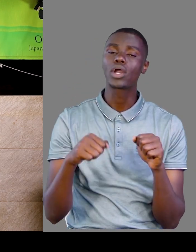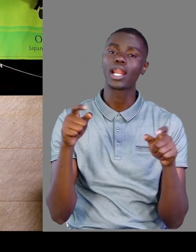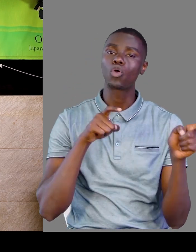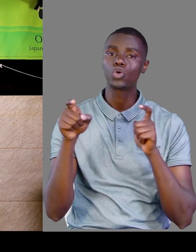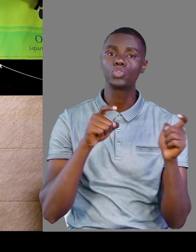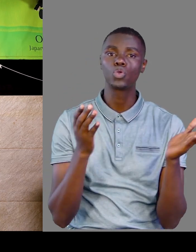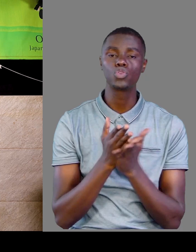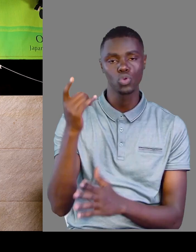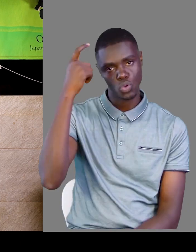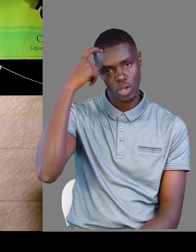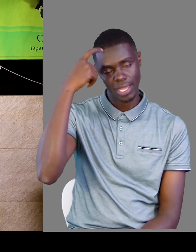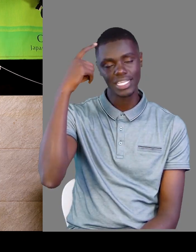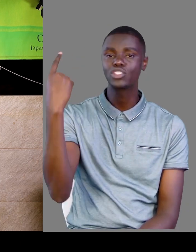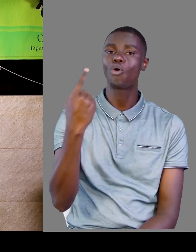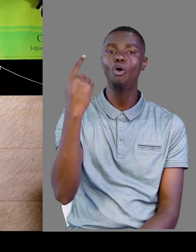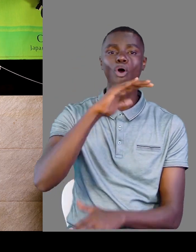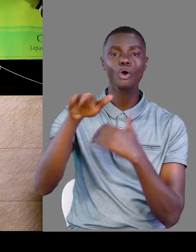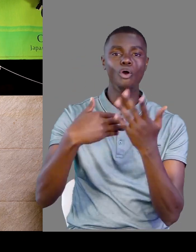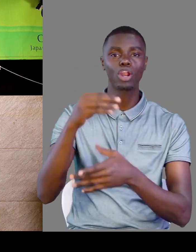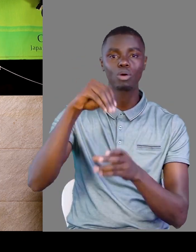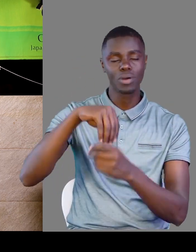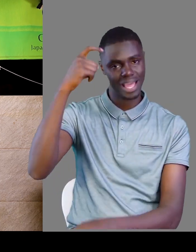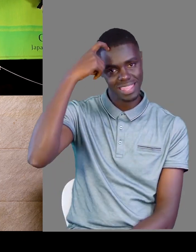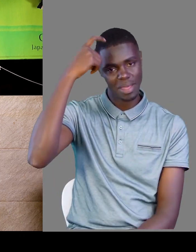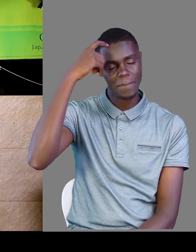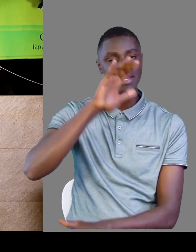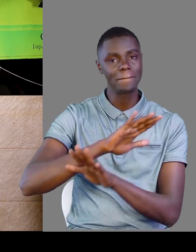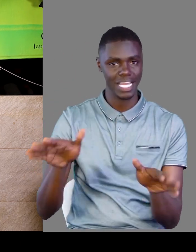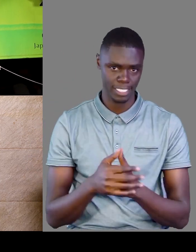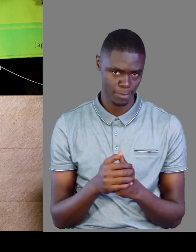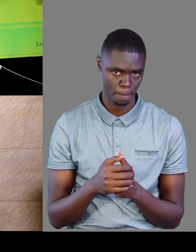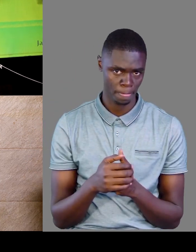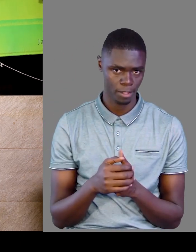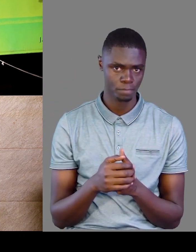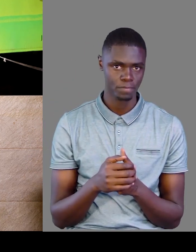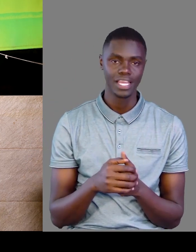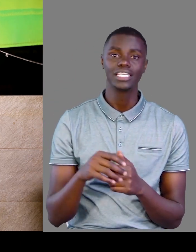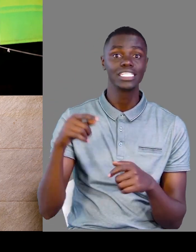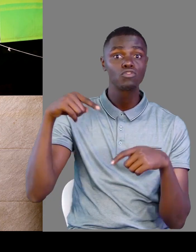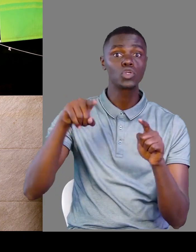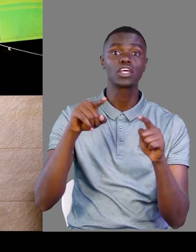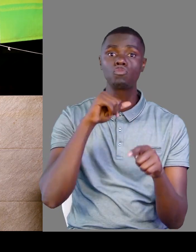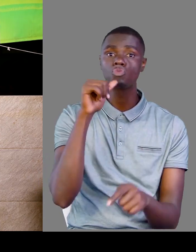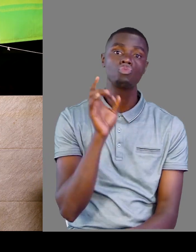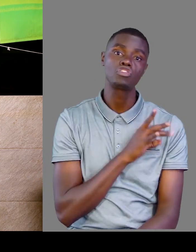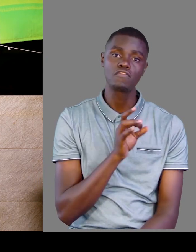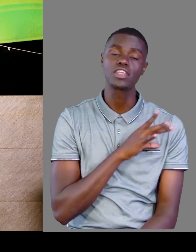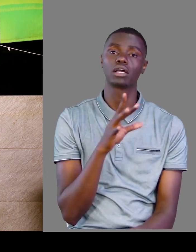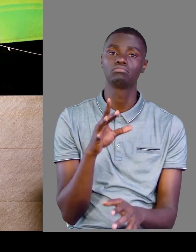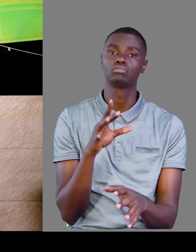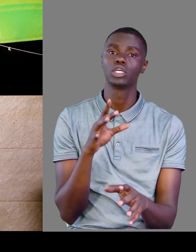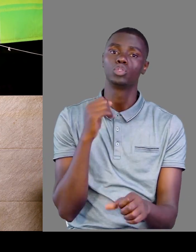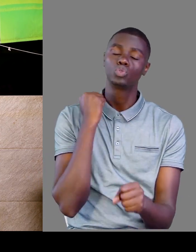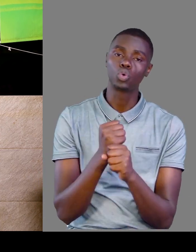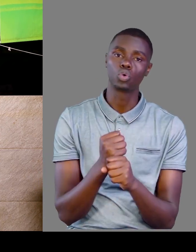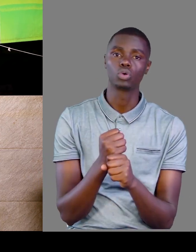controlled through your head. It's all in the mind, it's all in the you. So it's up to you. Don't fear to go for it, because